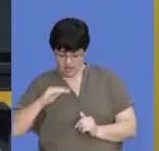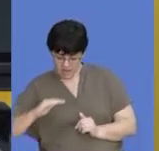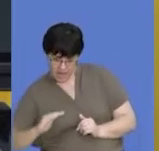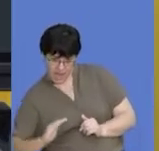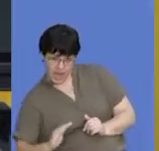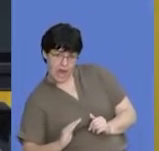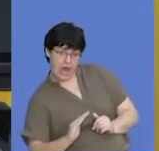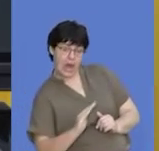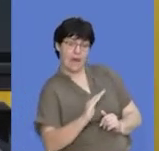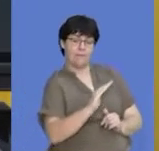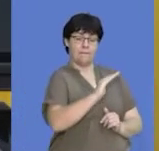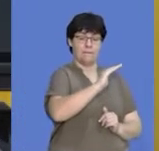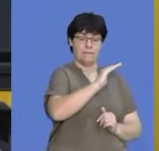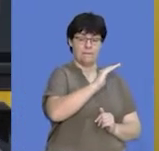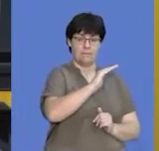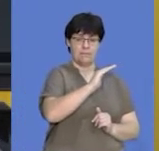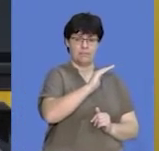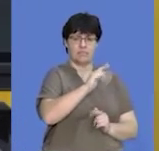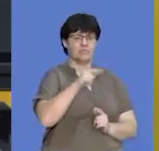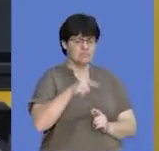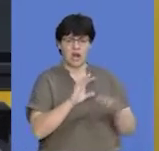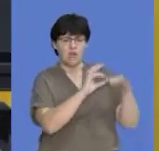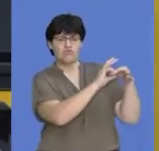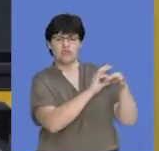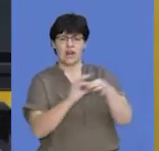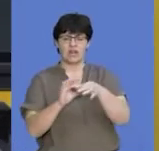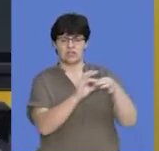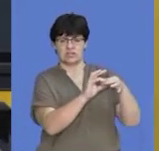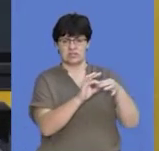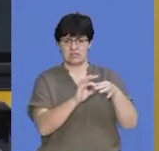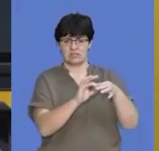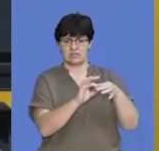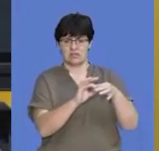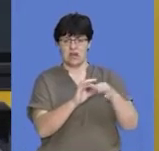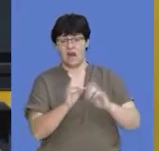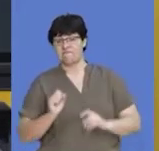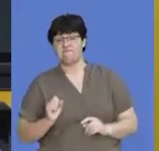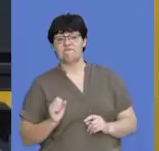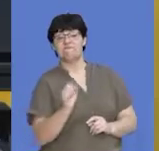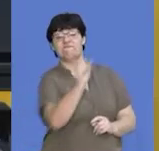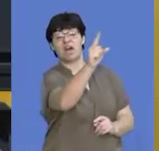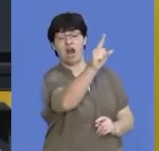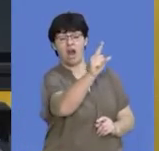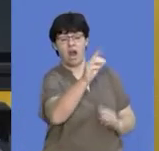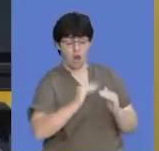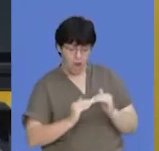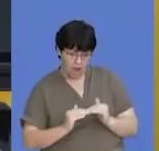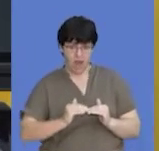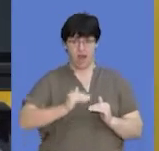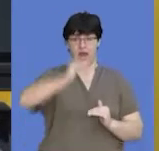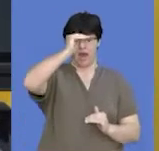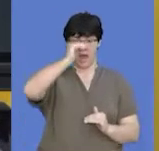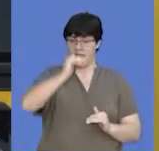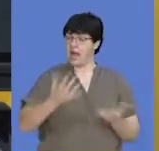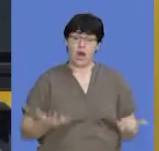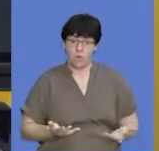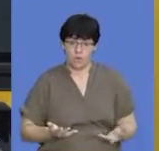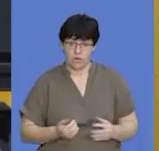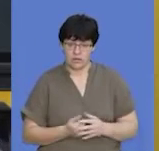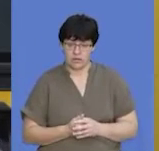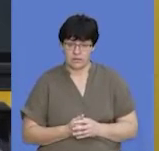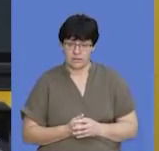move up the slope, what is the relationship between how far we go and how high that slope is